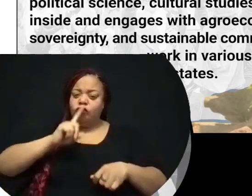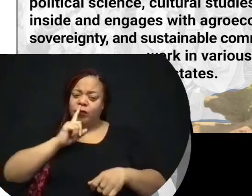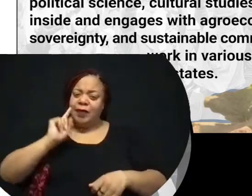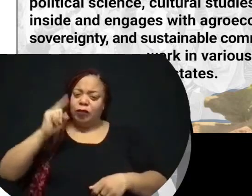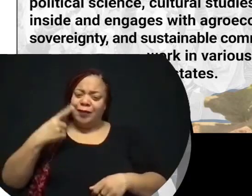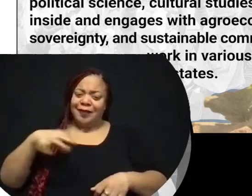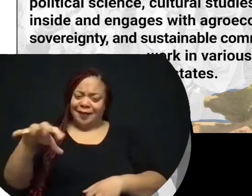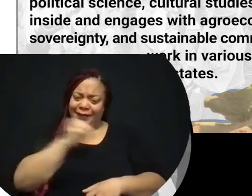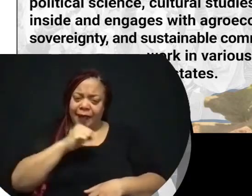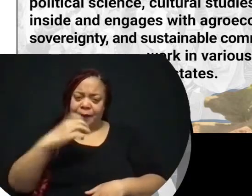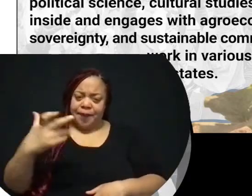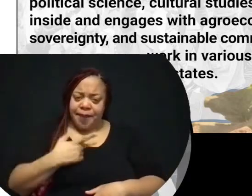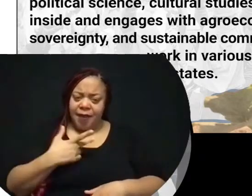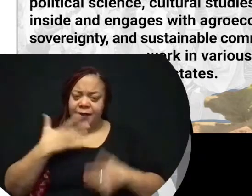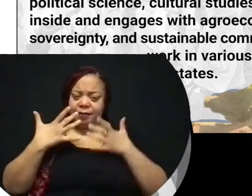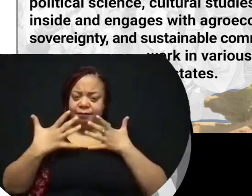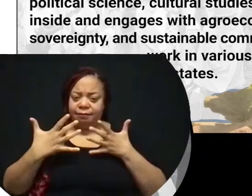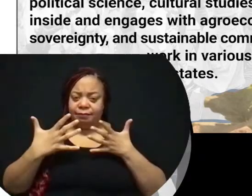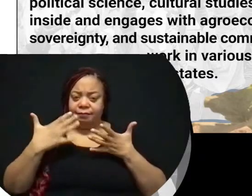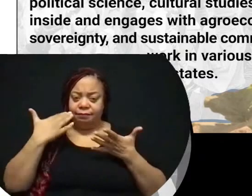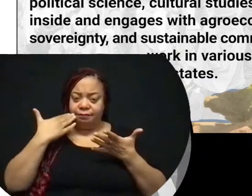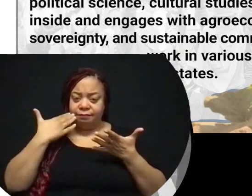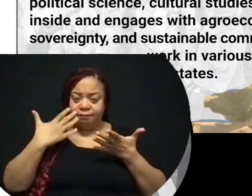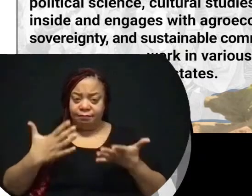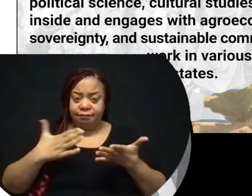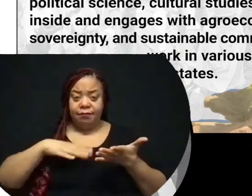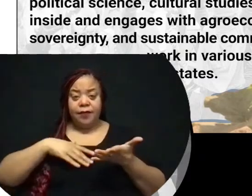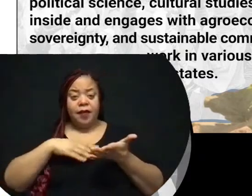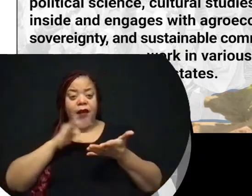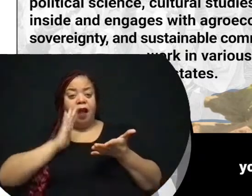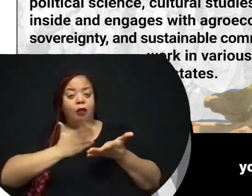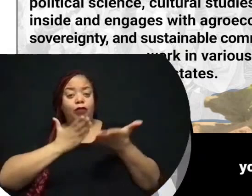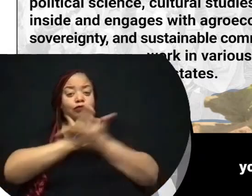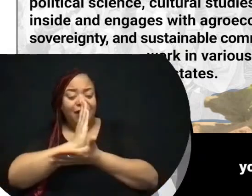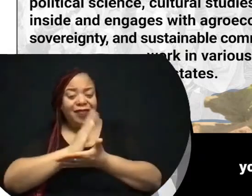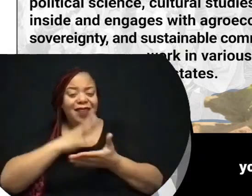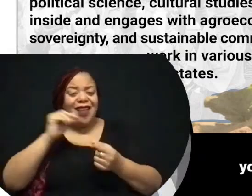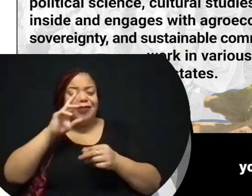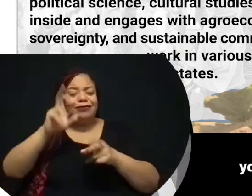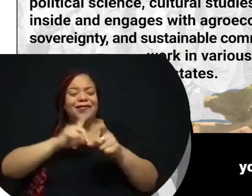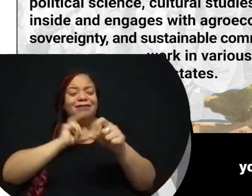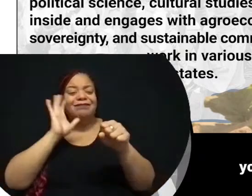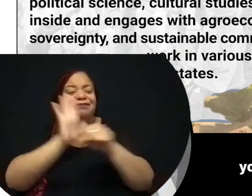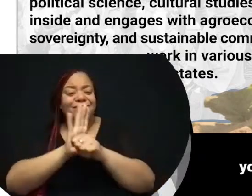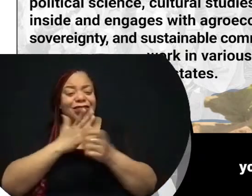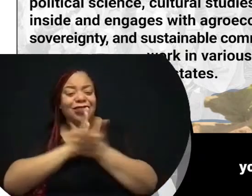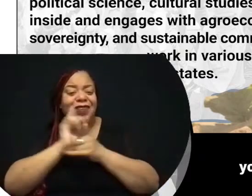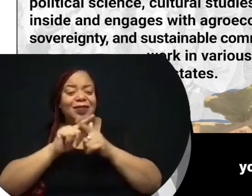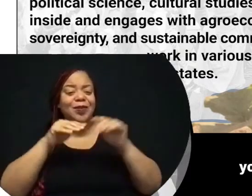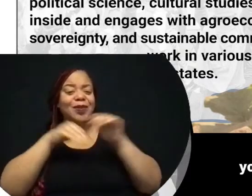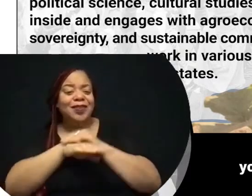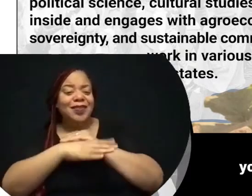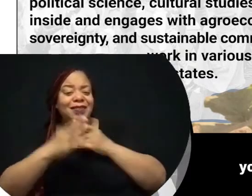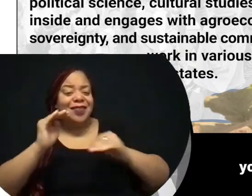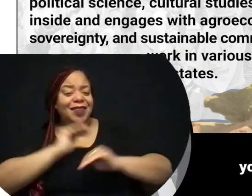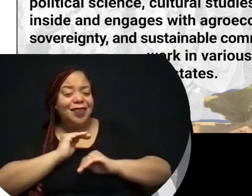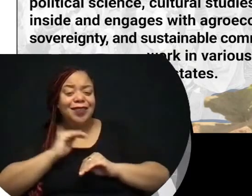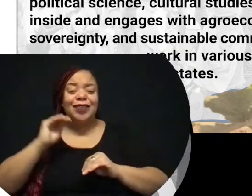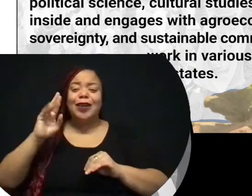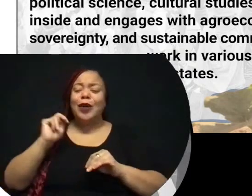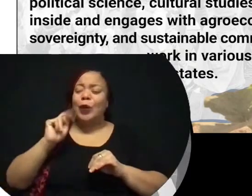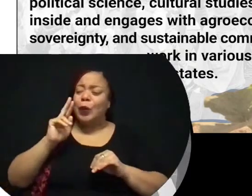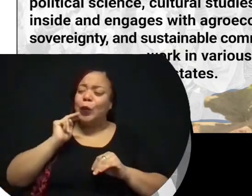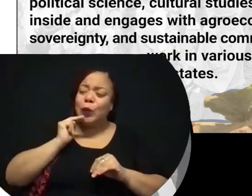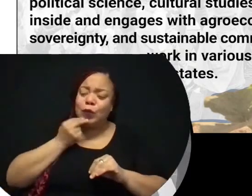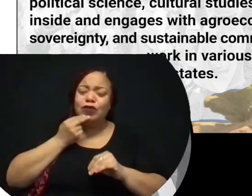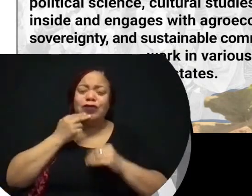our backyard, in the community parks, you know, in these spaces that we're living around, you know, and really looking at and learning